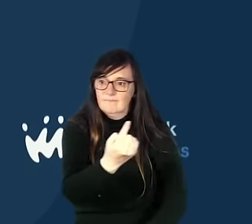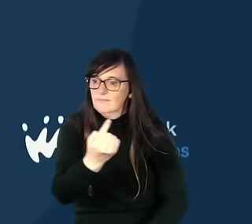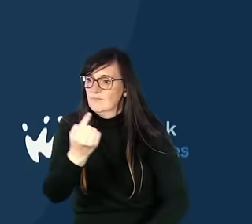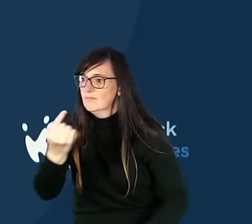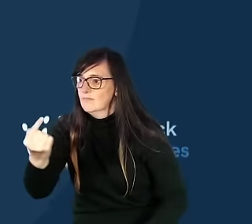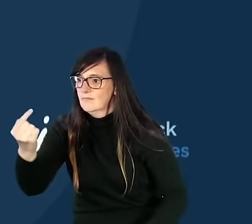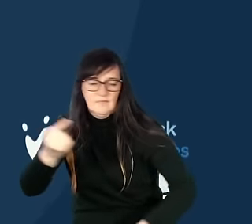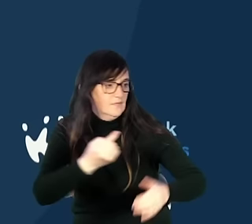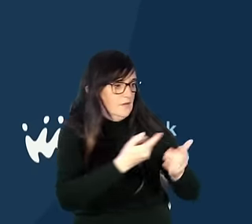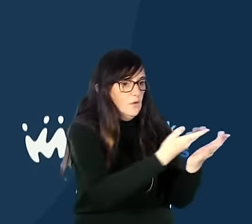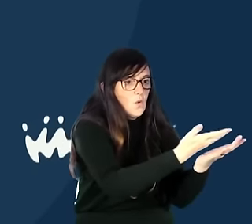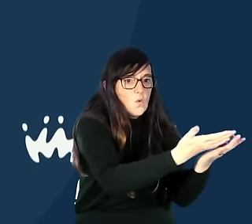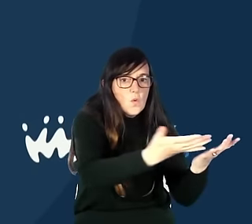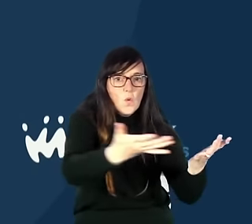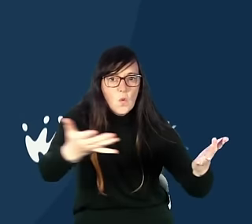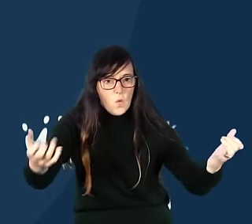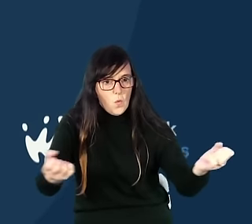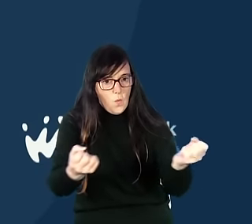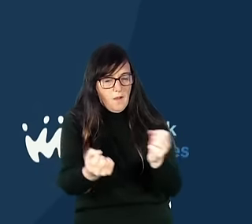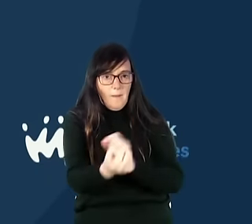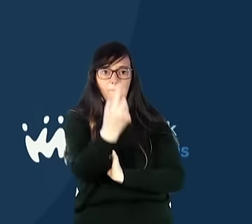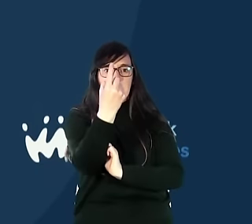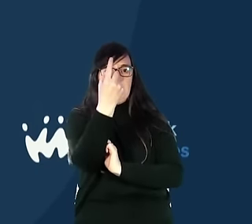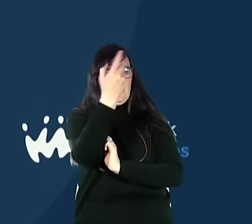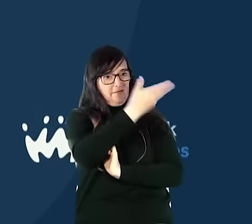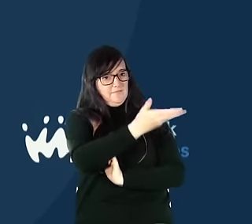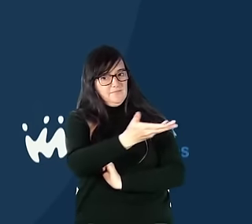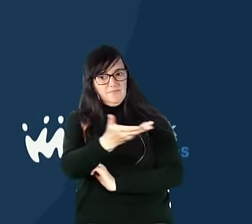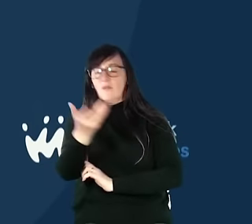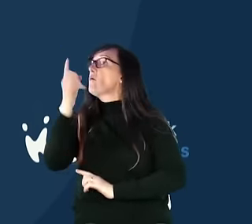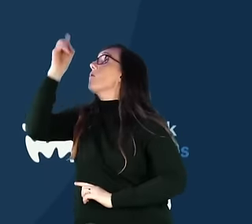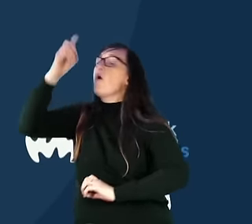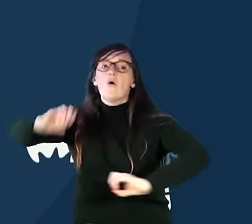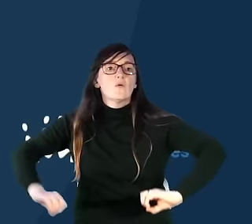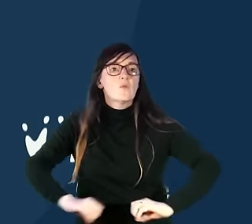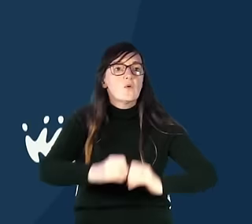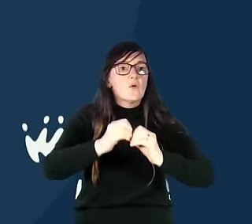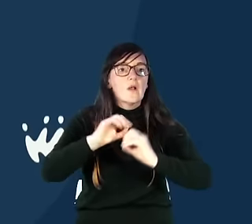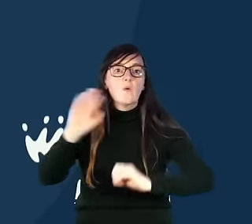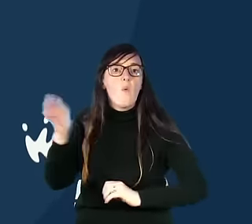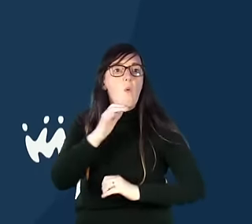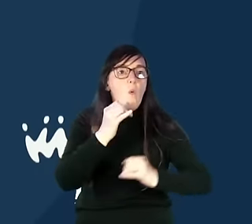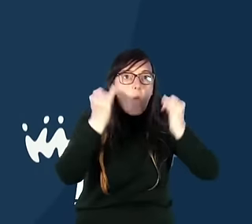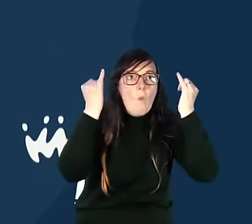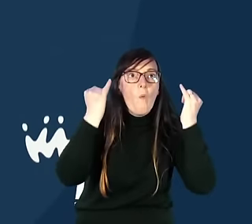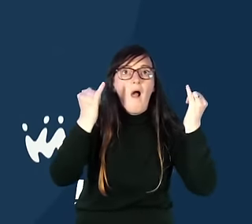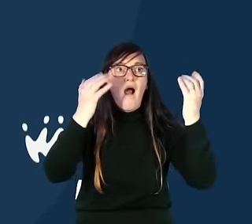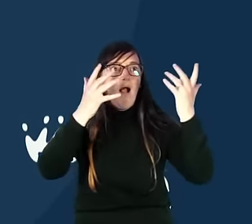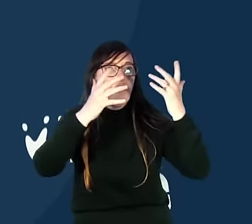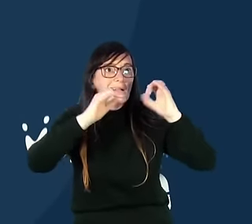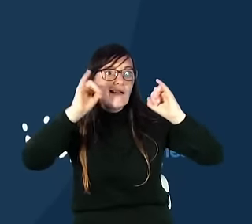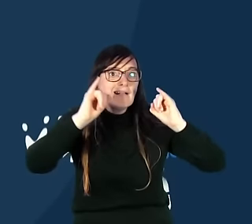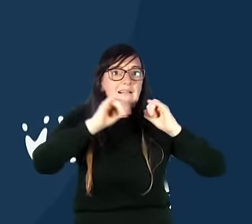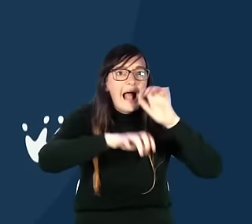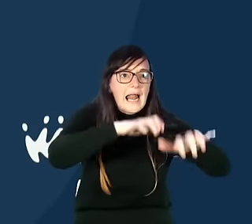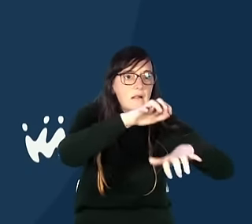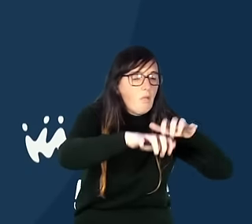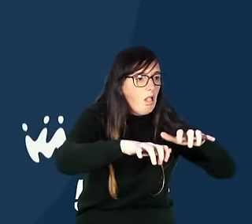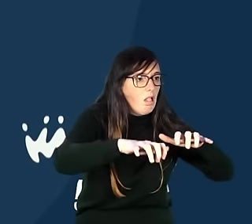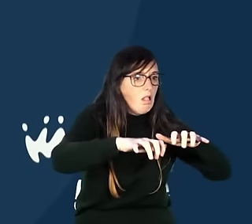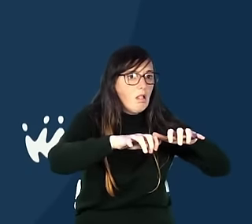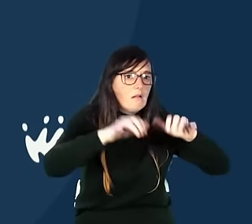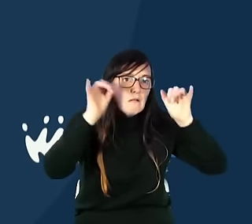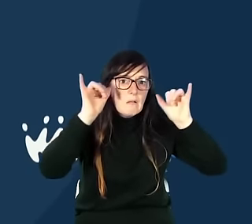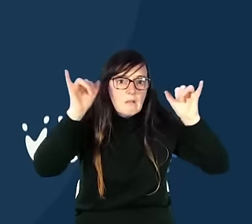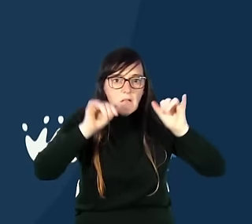And it was so. God made the wild animals according to their kinds, the livestock according to their kinds,